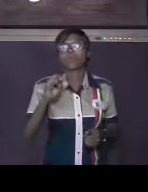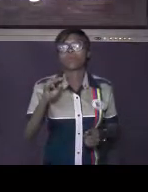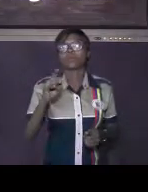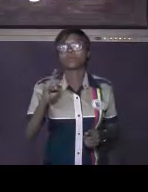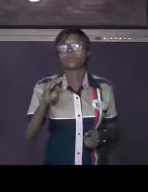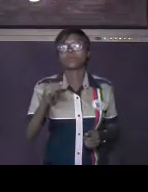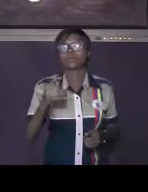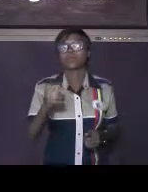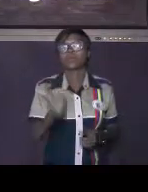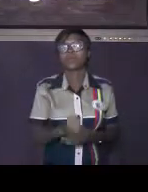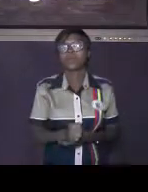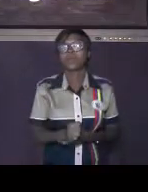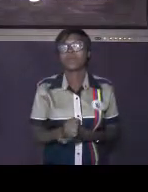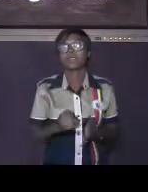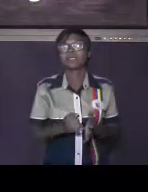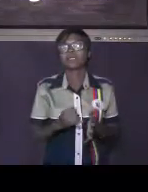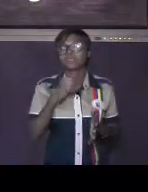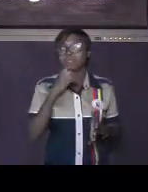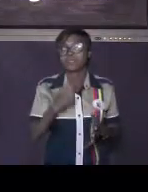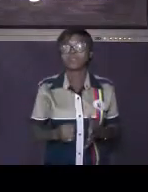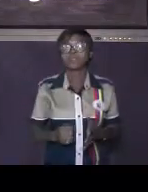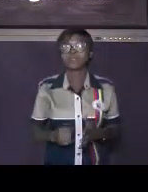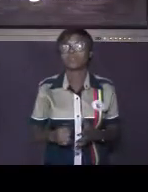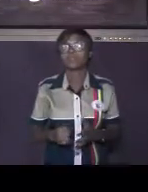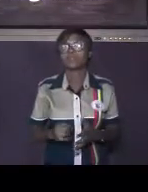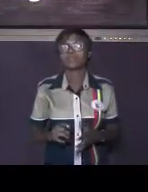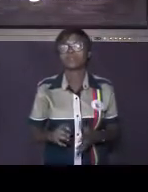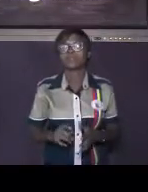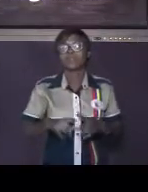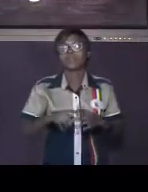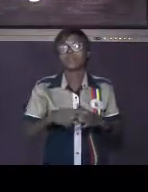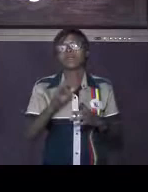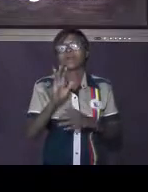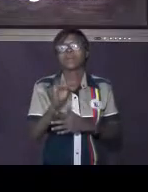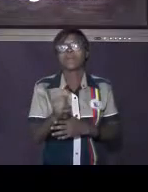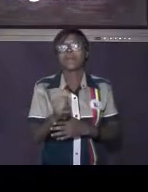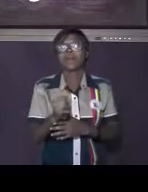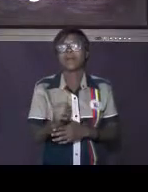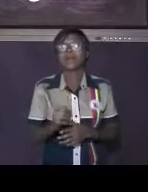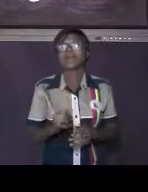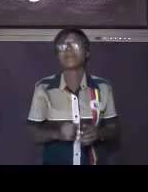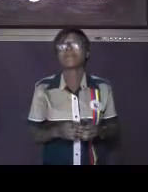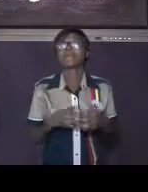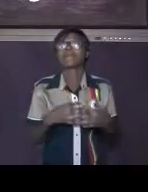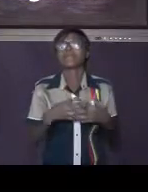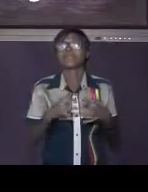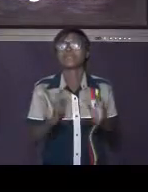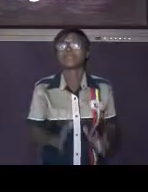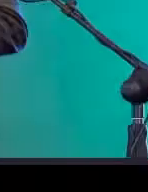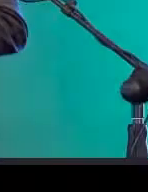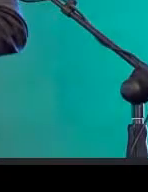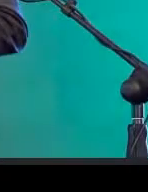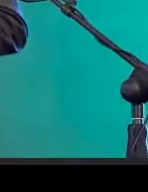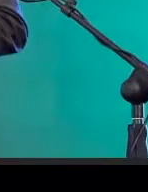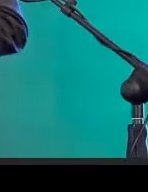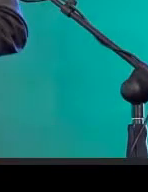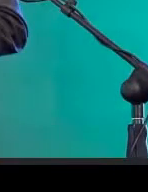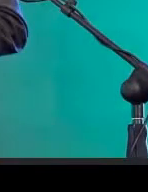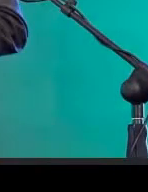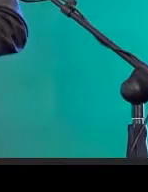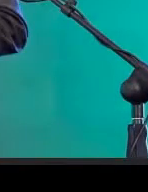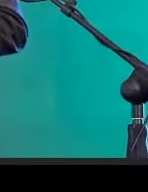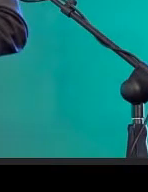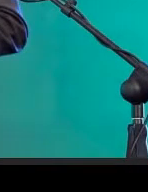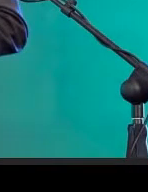The microchip was invented by engineer Ndubuisi Ekekwe, and